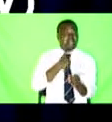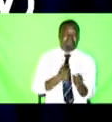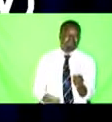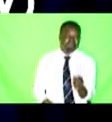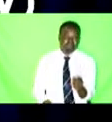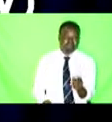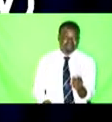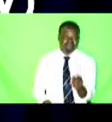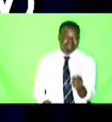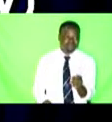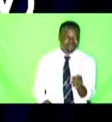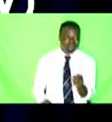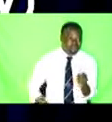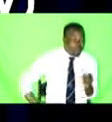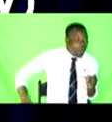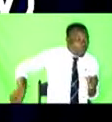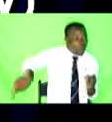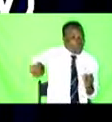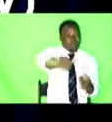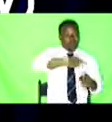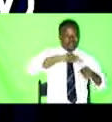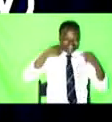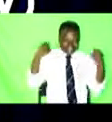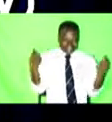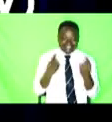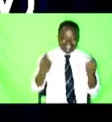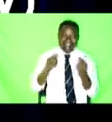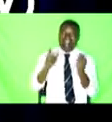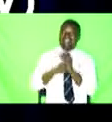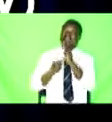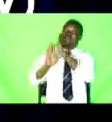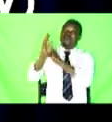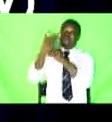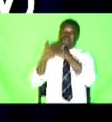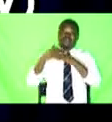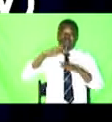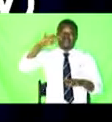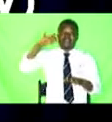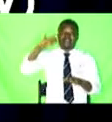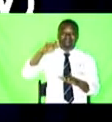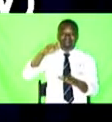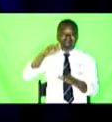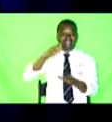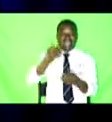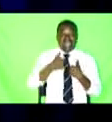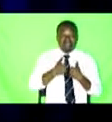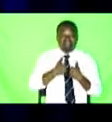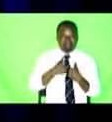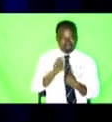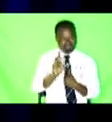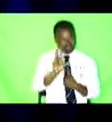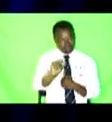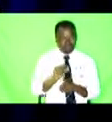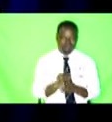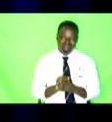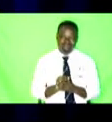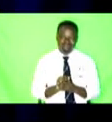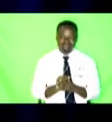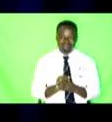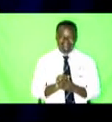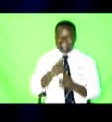all have sinned and fall short of the glory of God. Then the next verse says this. And all